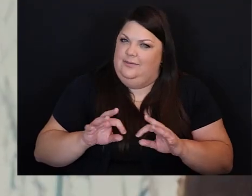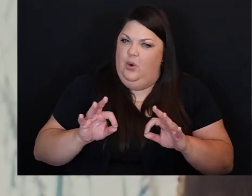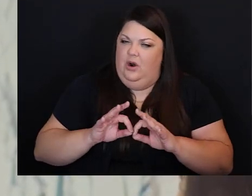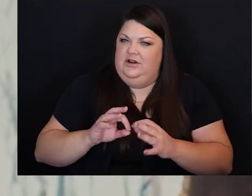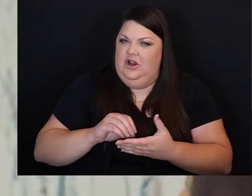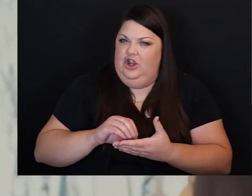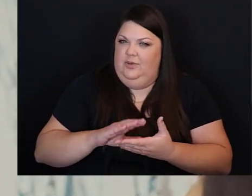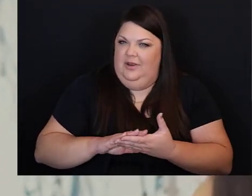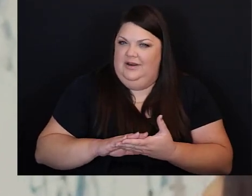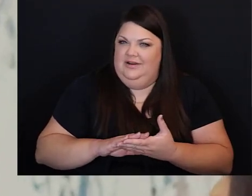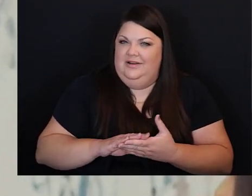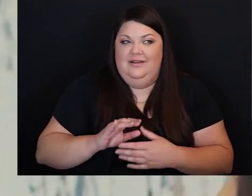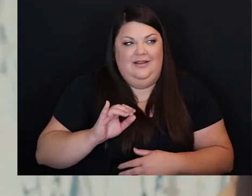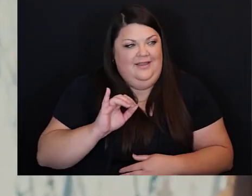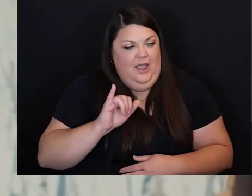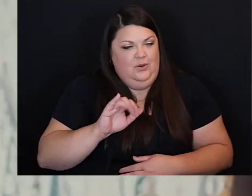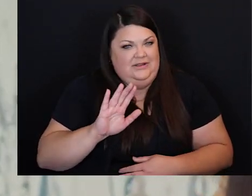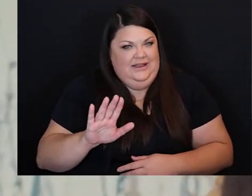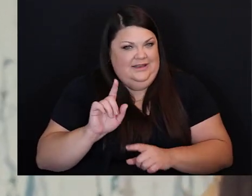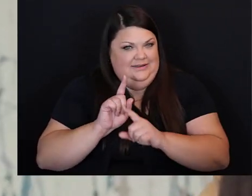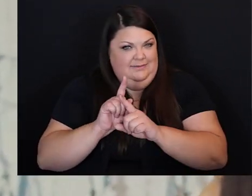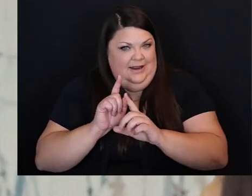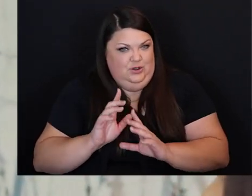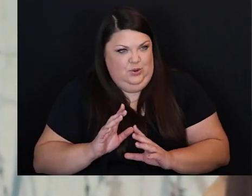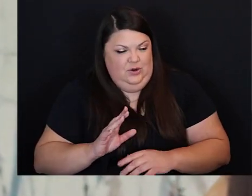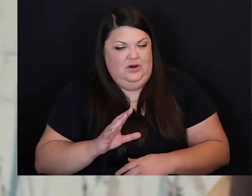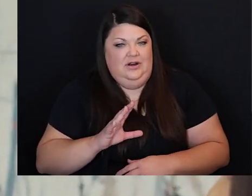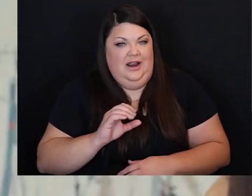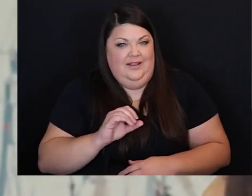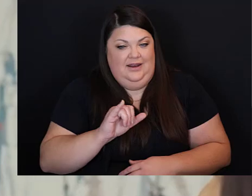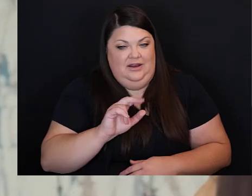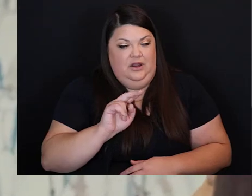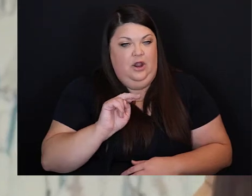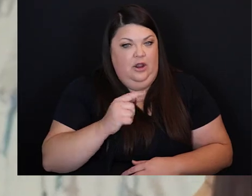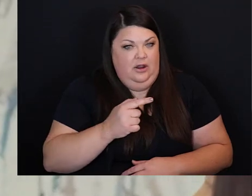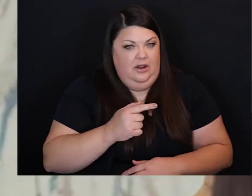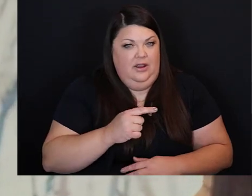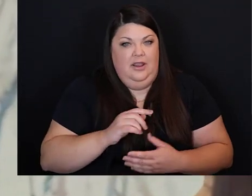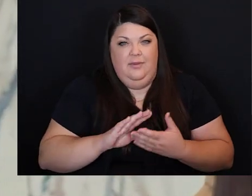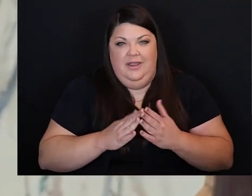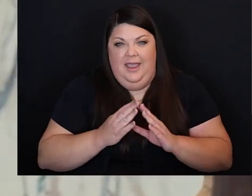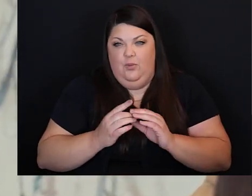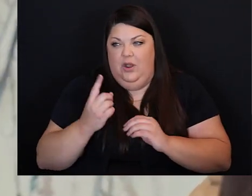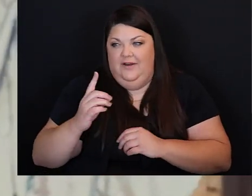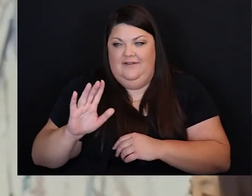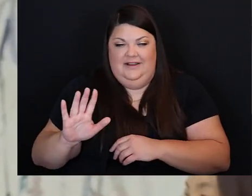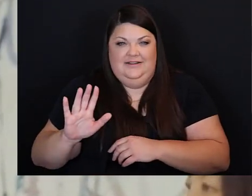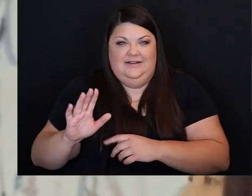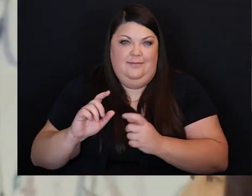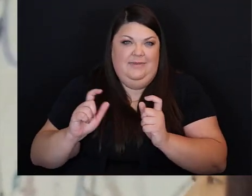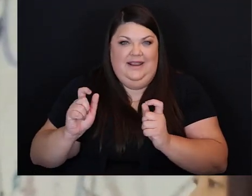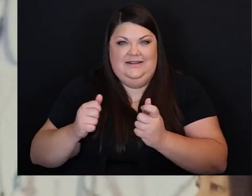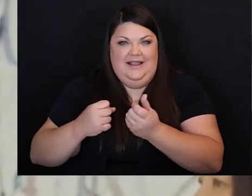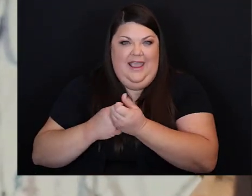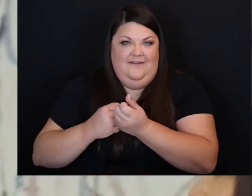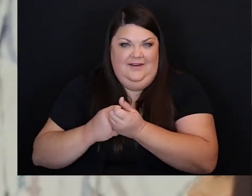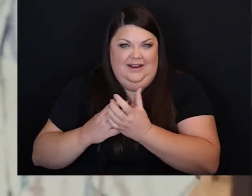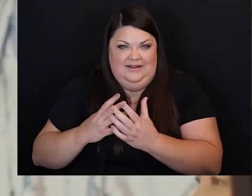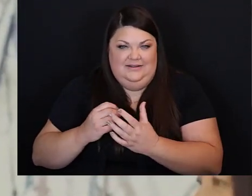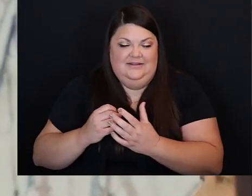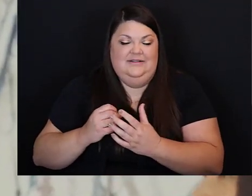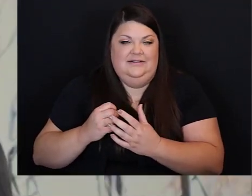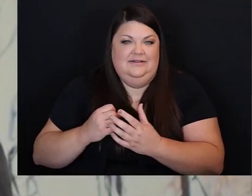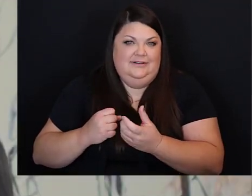was Young's mentor, and then Young became, one of Yong Soon's biggest advocates and supporters.